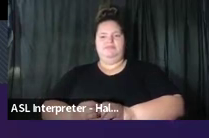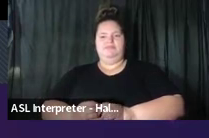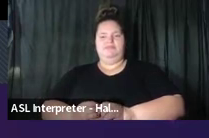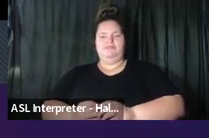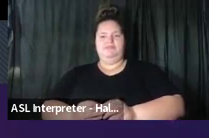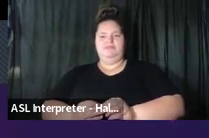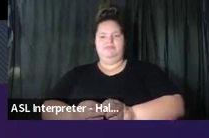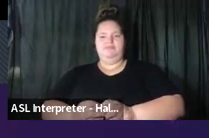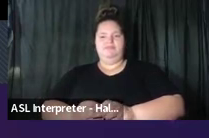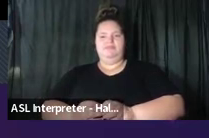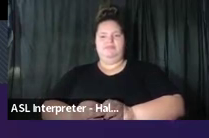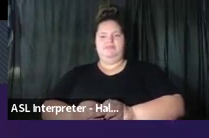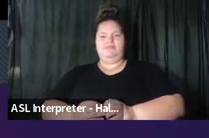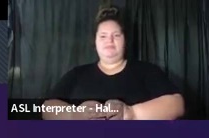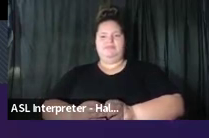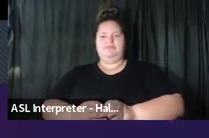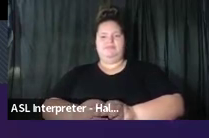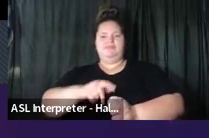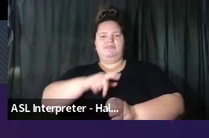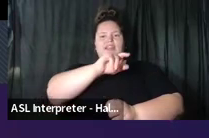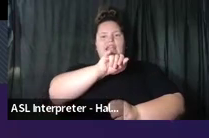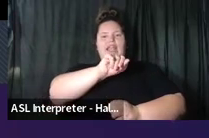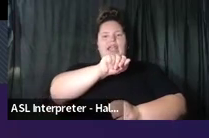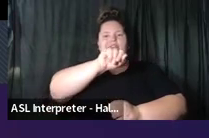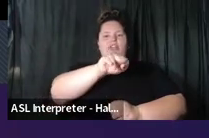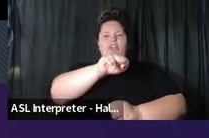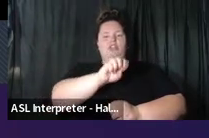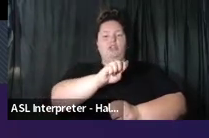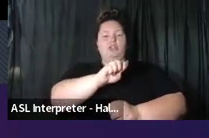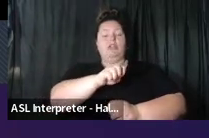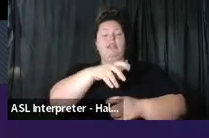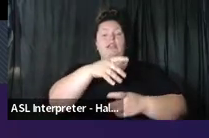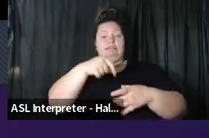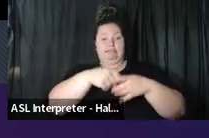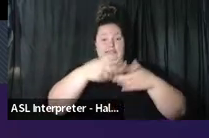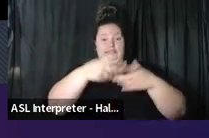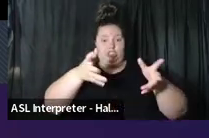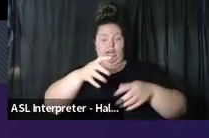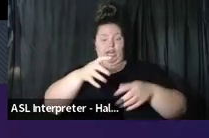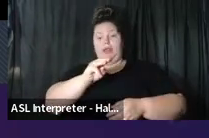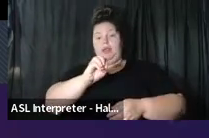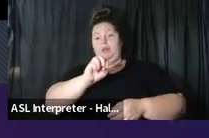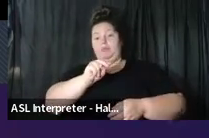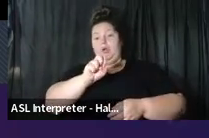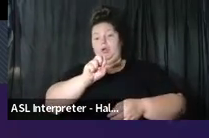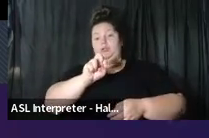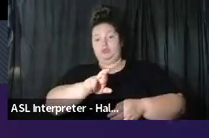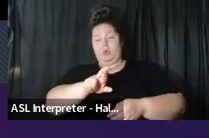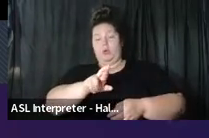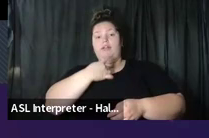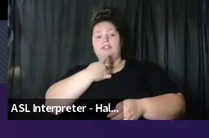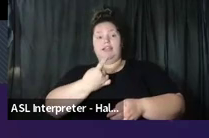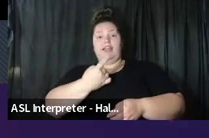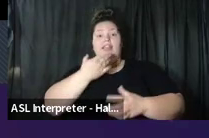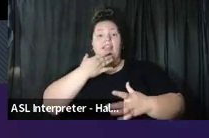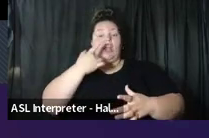In the chat, Mansoor said, thank you for adding this adventurous topic. Let's have some